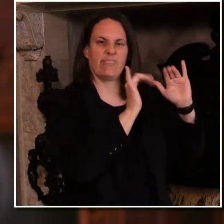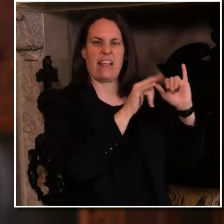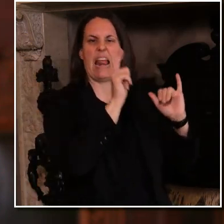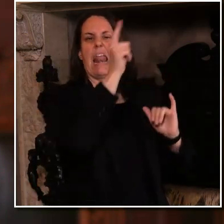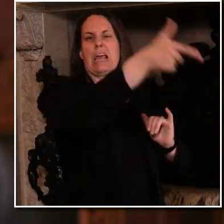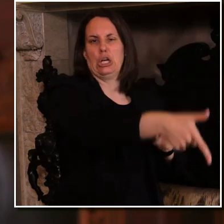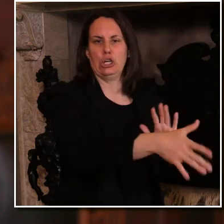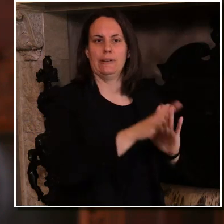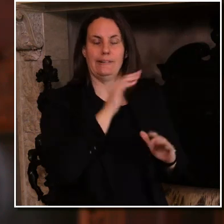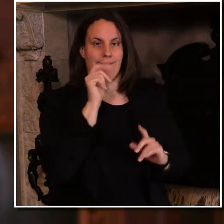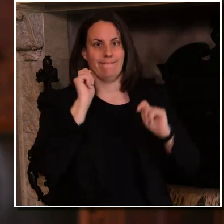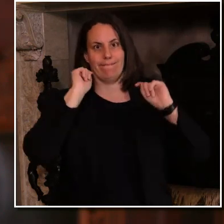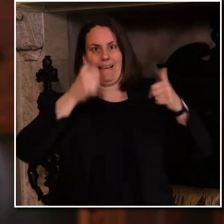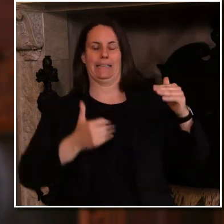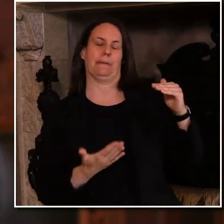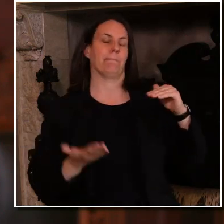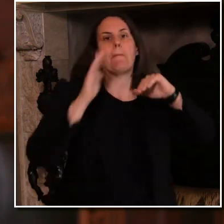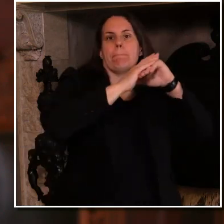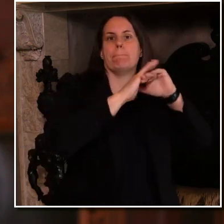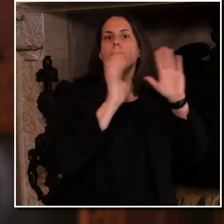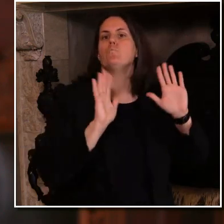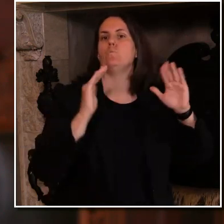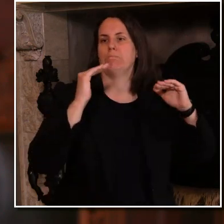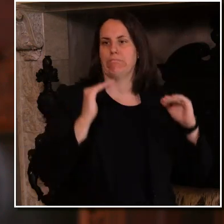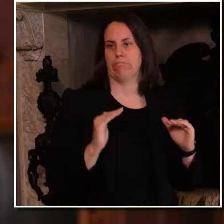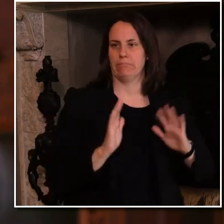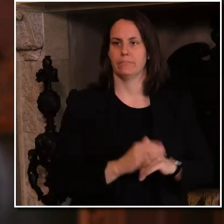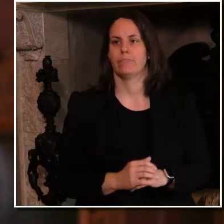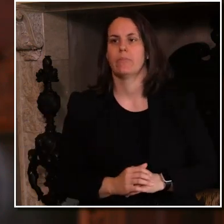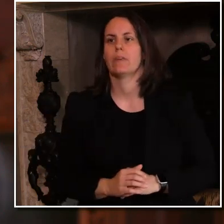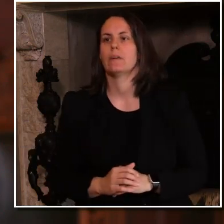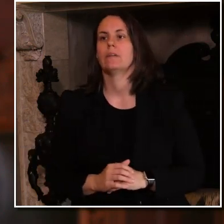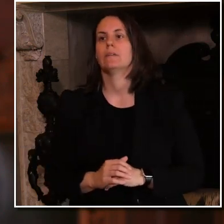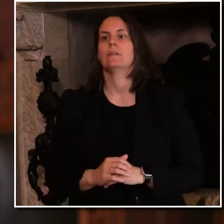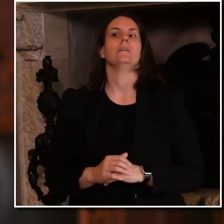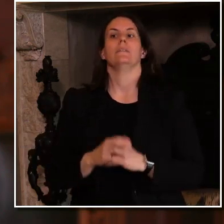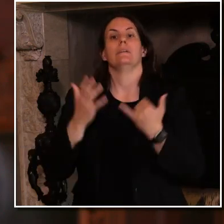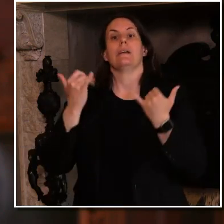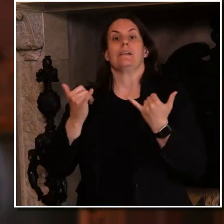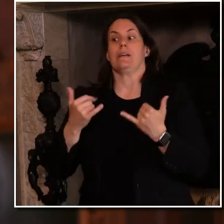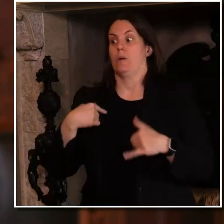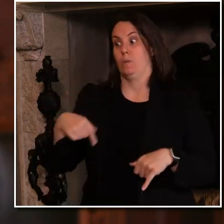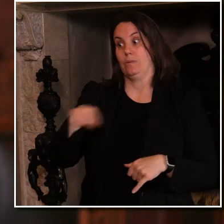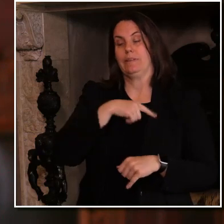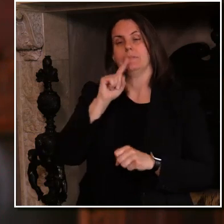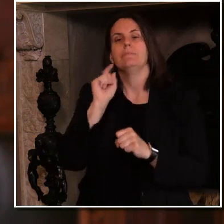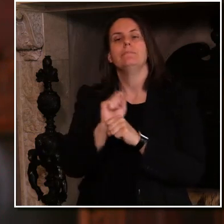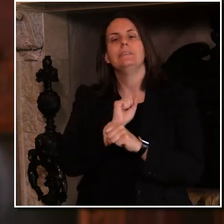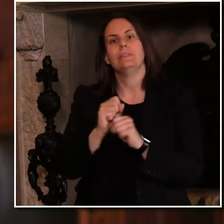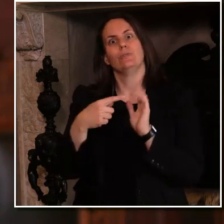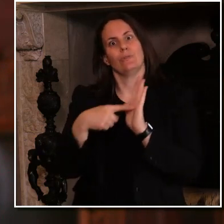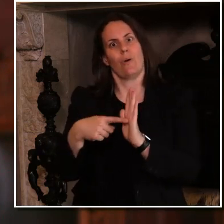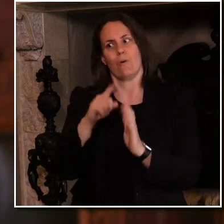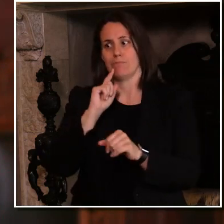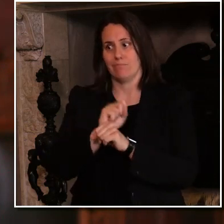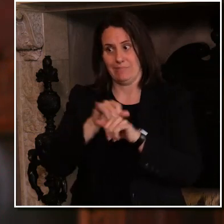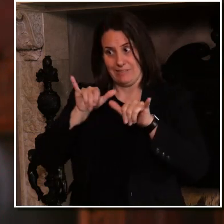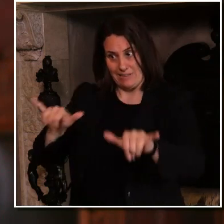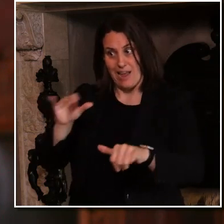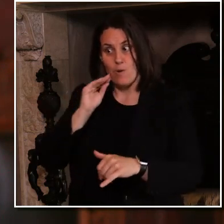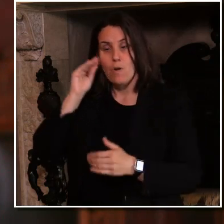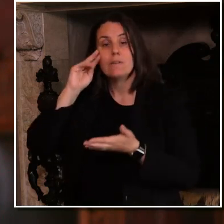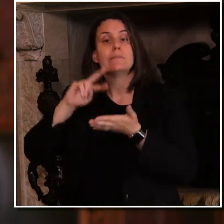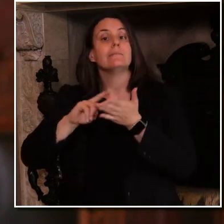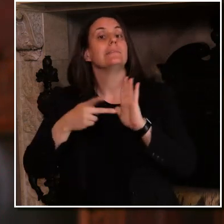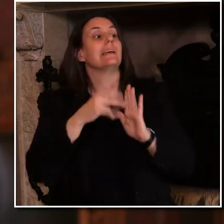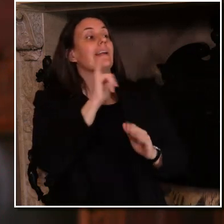work with models to help us understand worst case scenarios, to inform the strategies we need to put in place to help us,